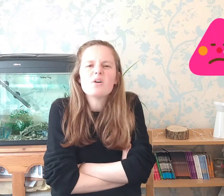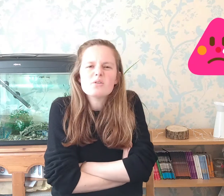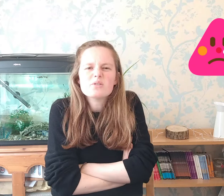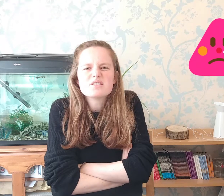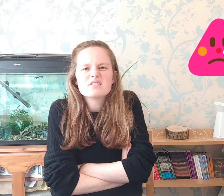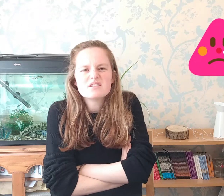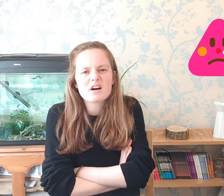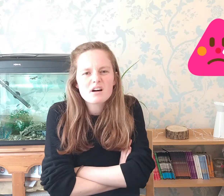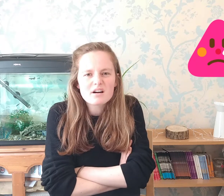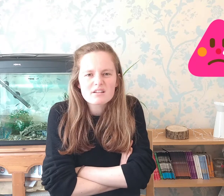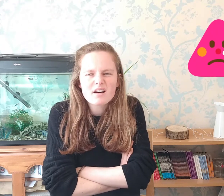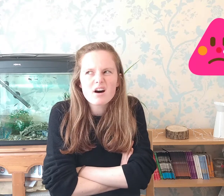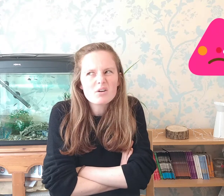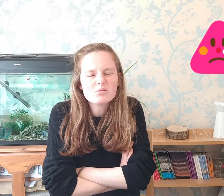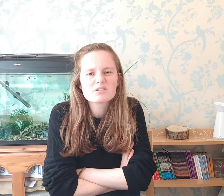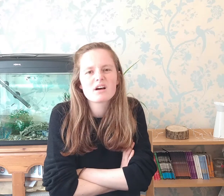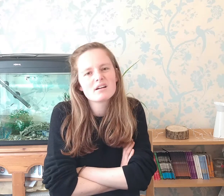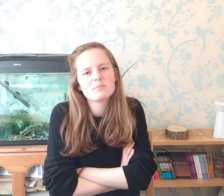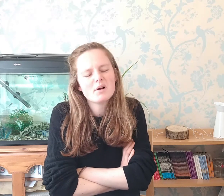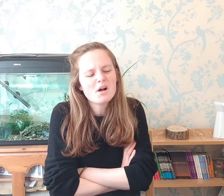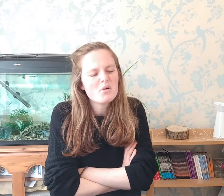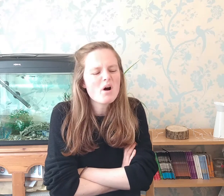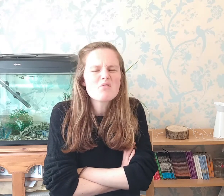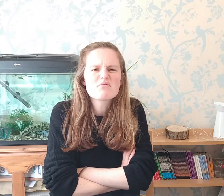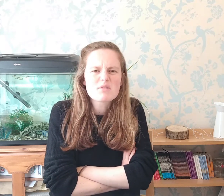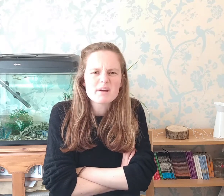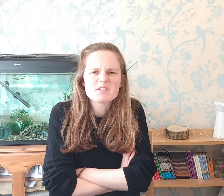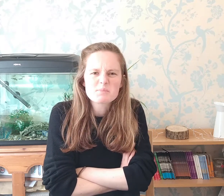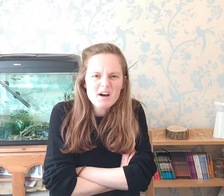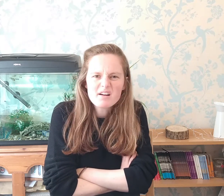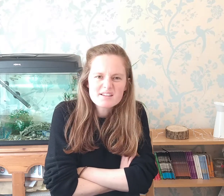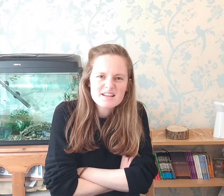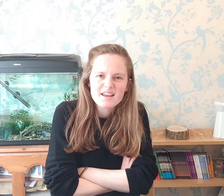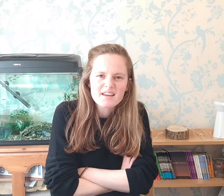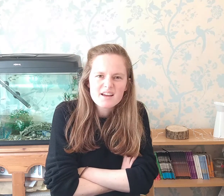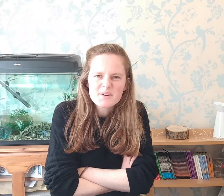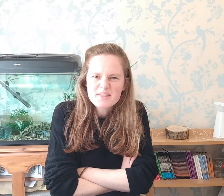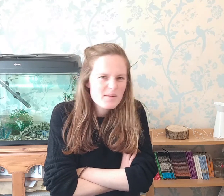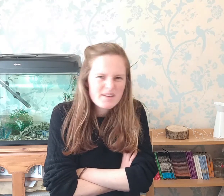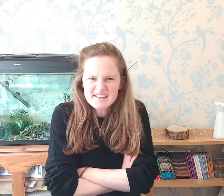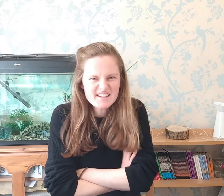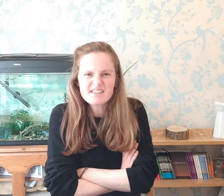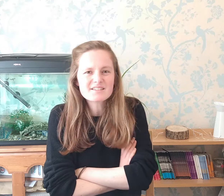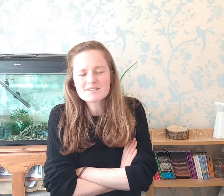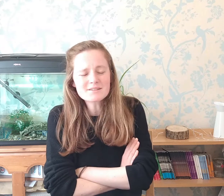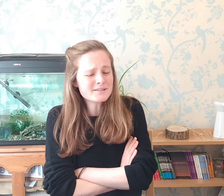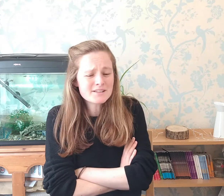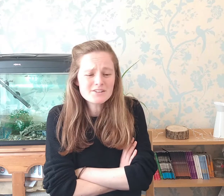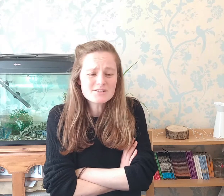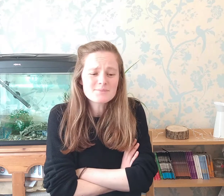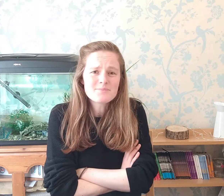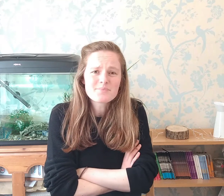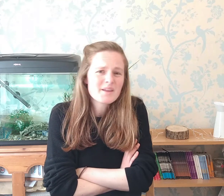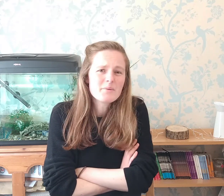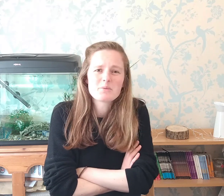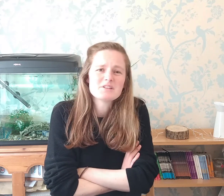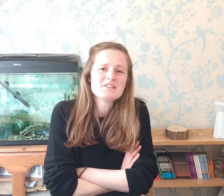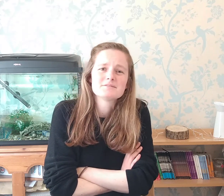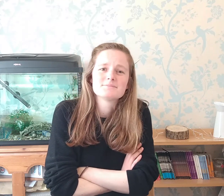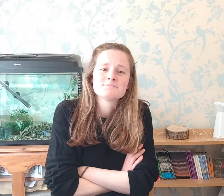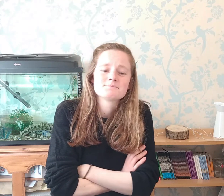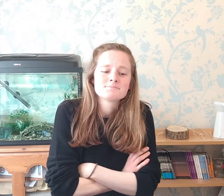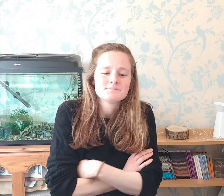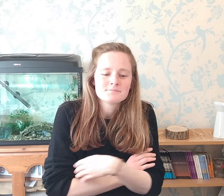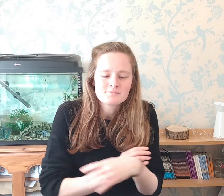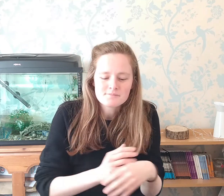the cold and dark the whole time. What a rubbish party. Would that be any good? No, it